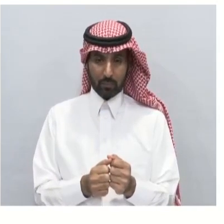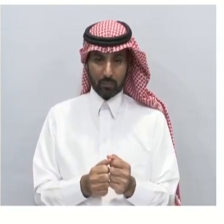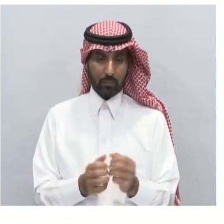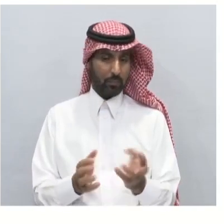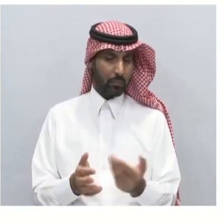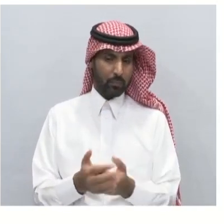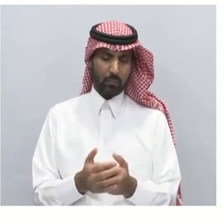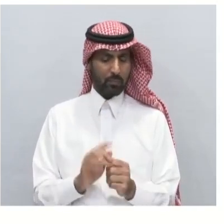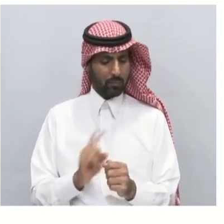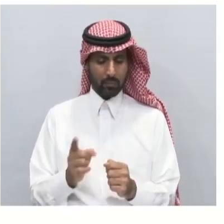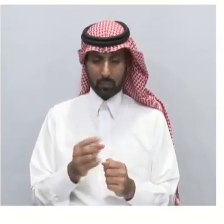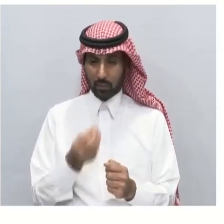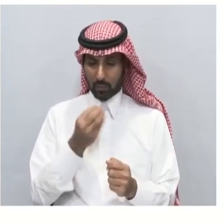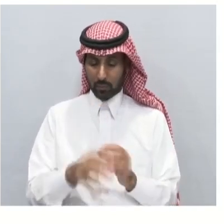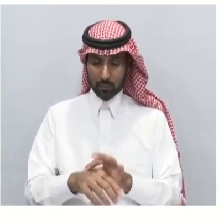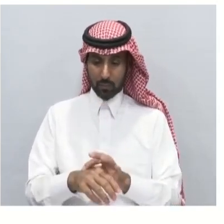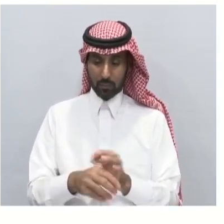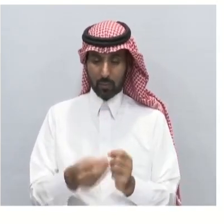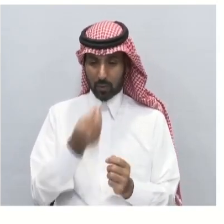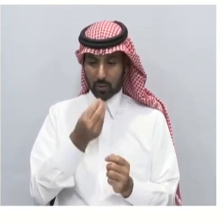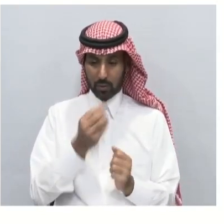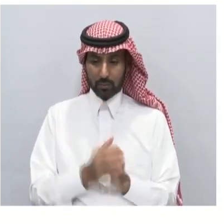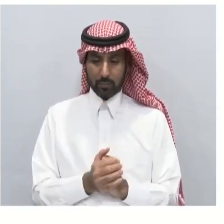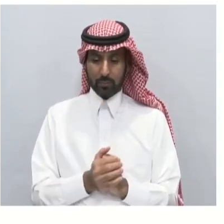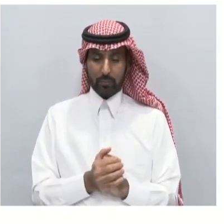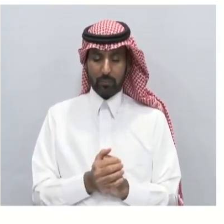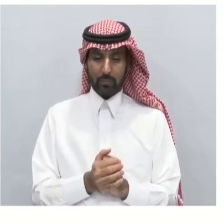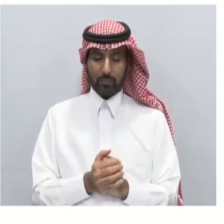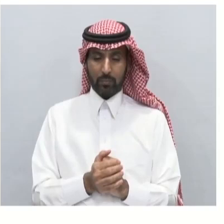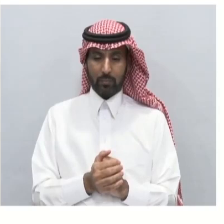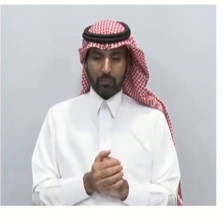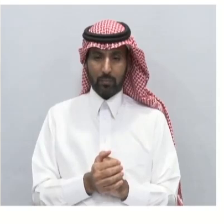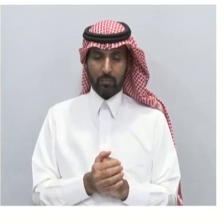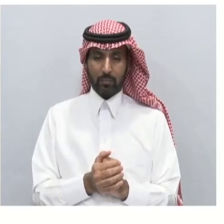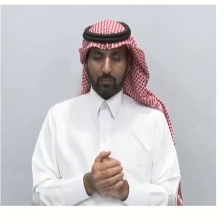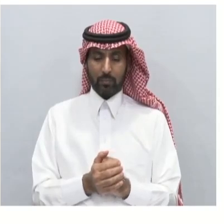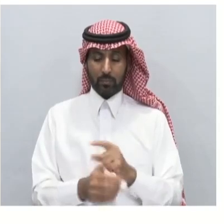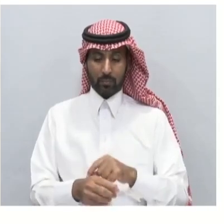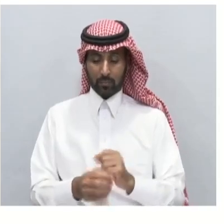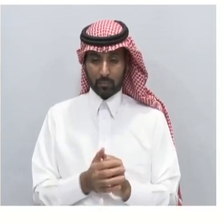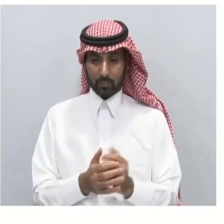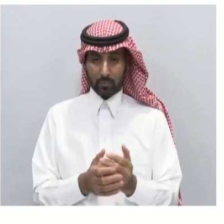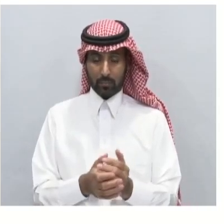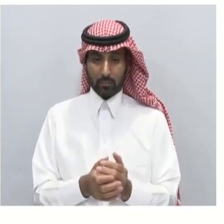say it isn't common for people to eat with their hands. Sorry.